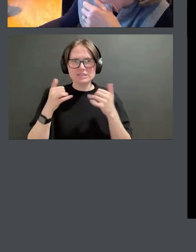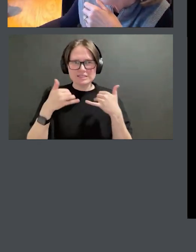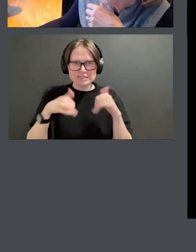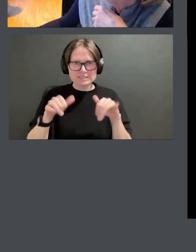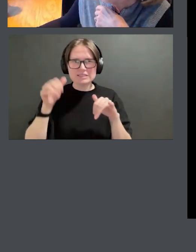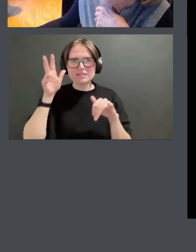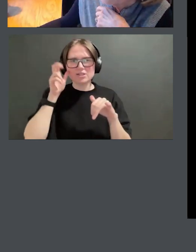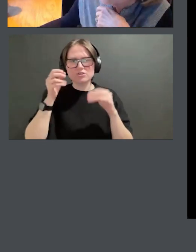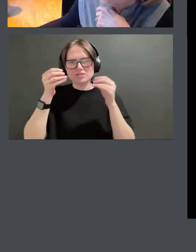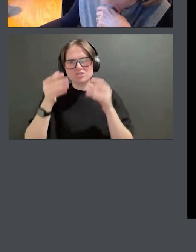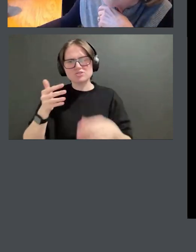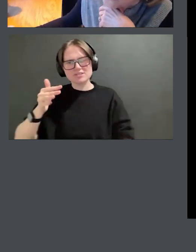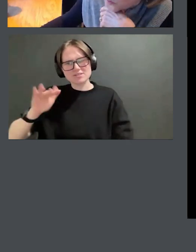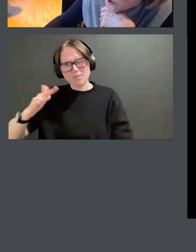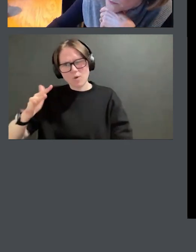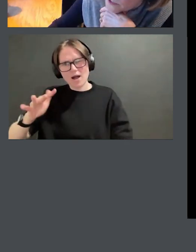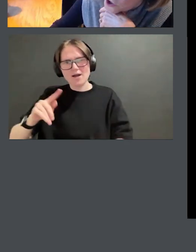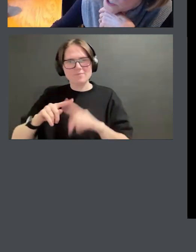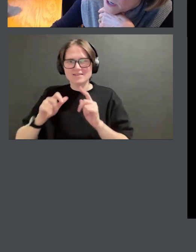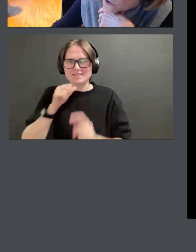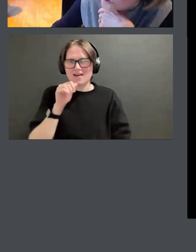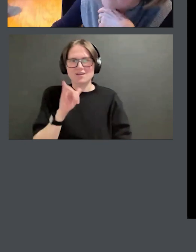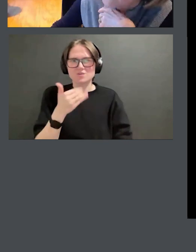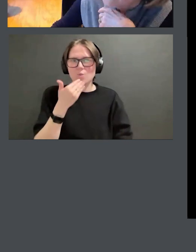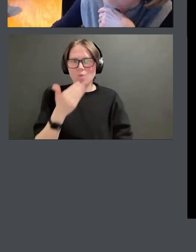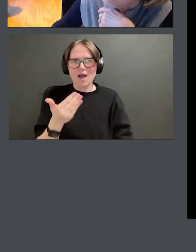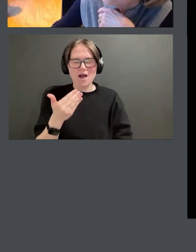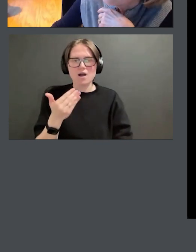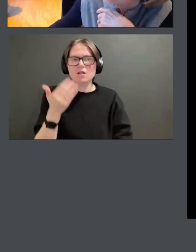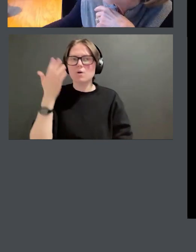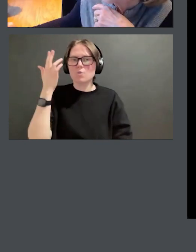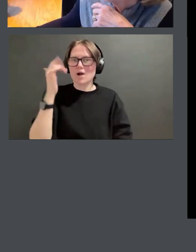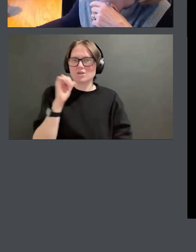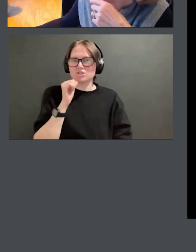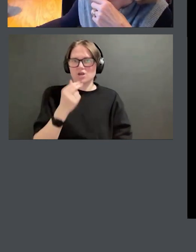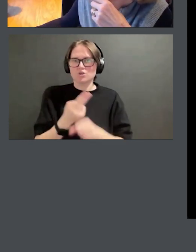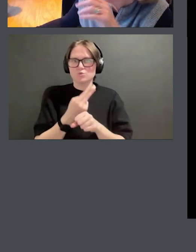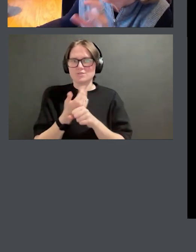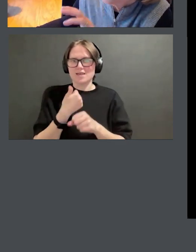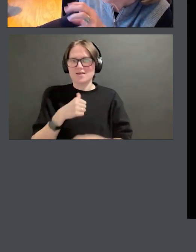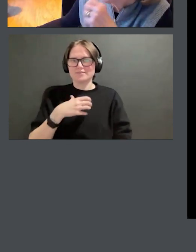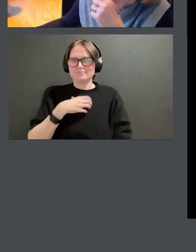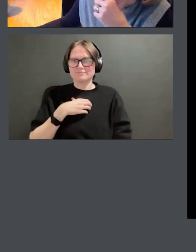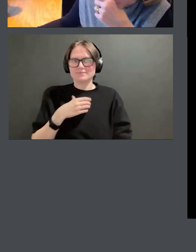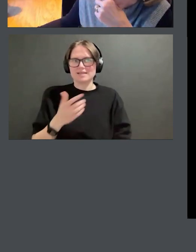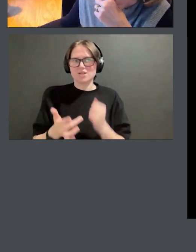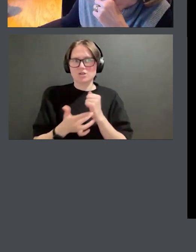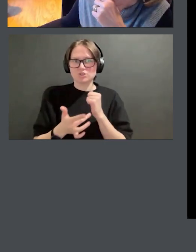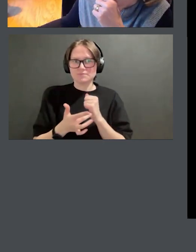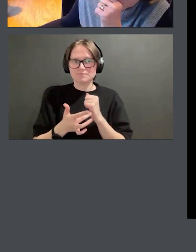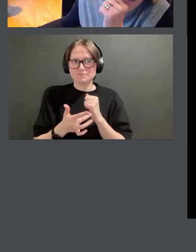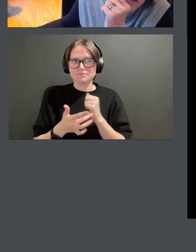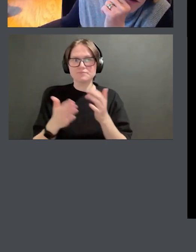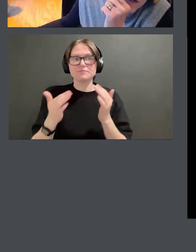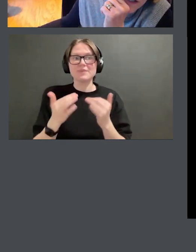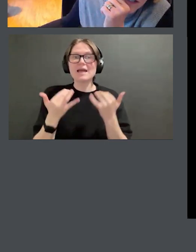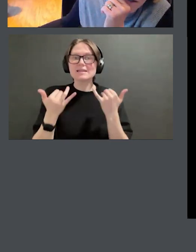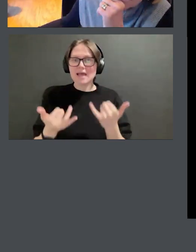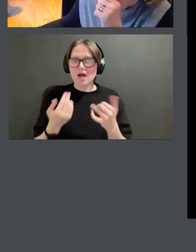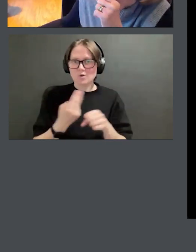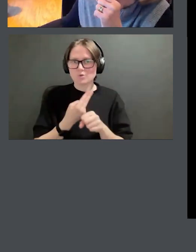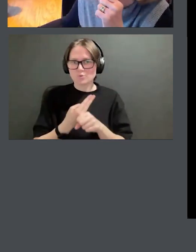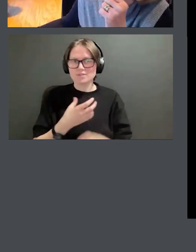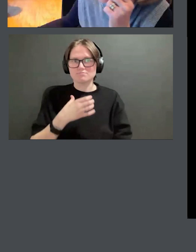teacher somewhat, but not as well because she's not using any technology. Now she's using the remote microphone